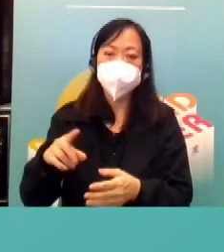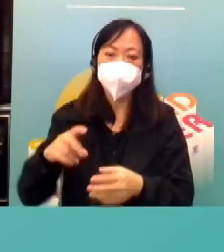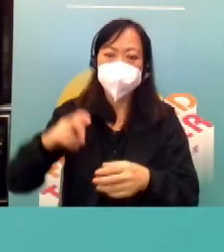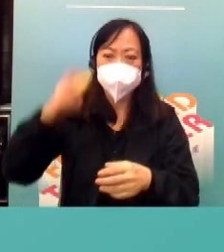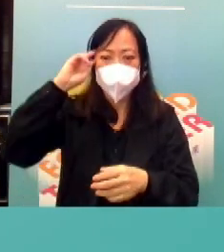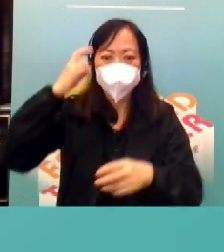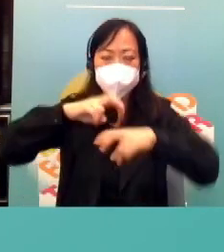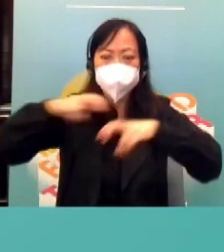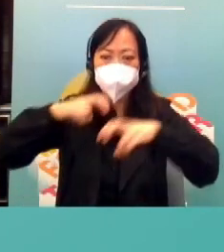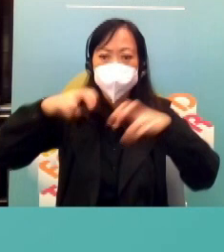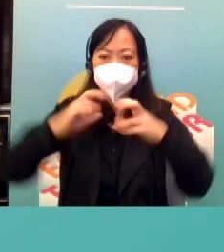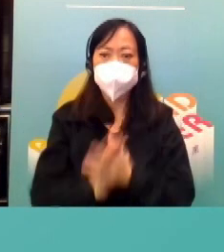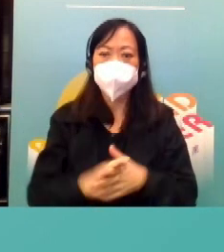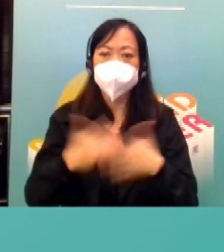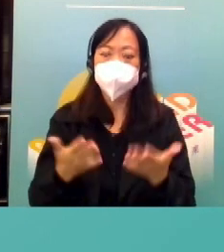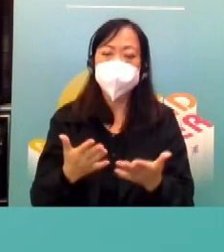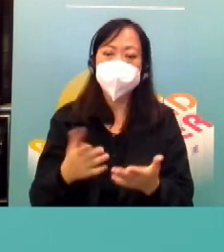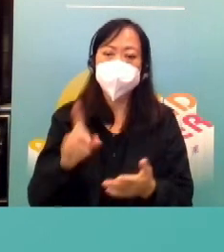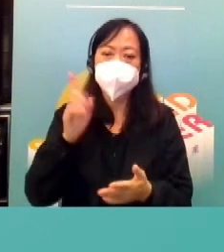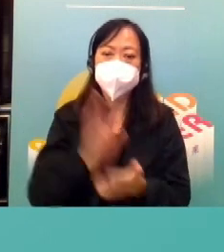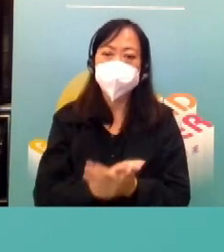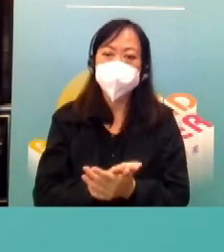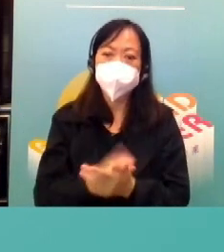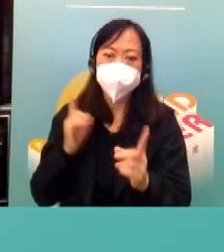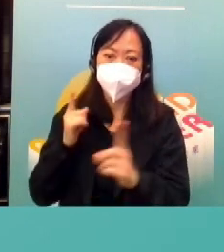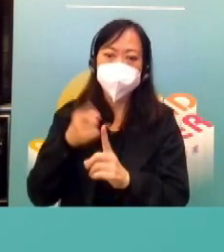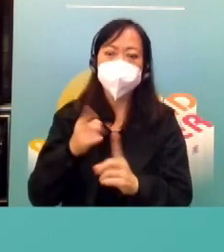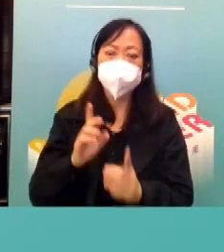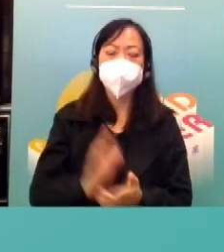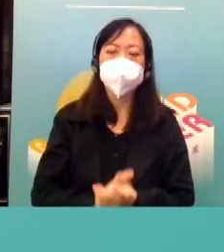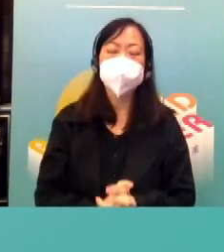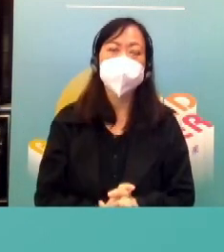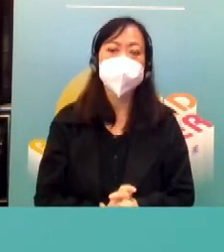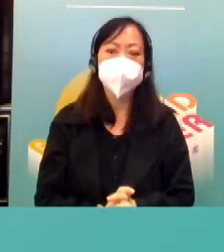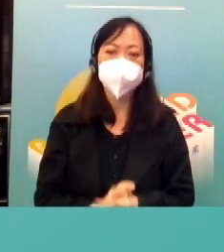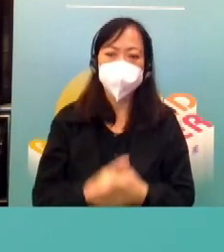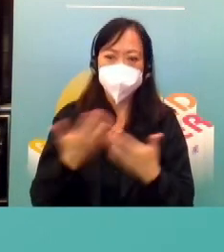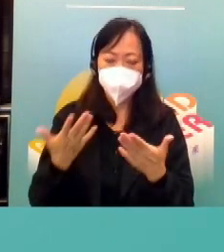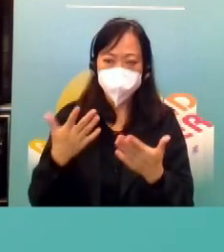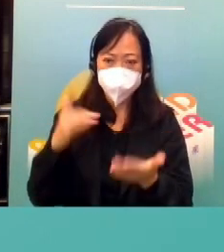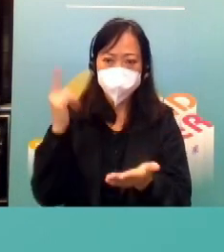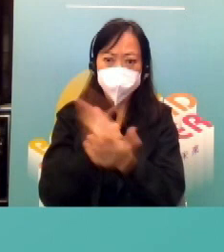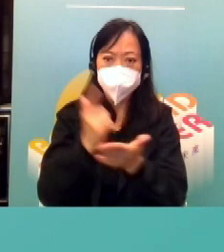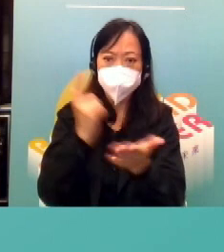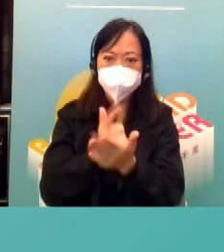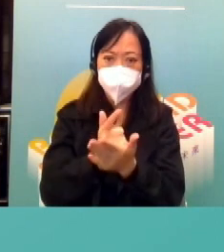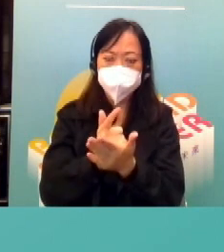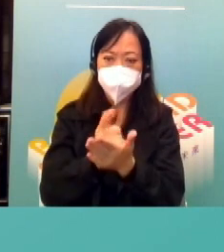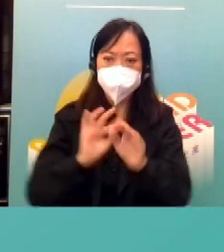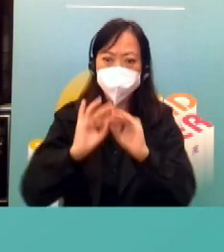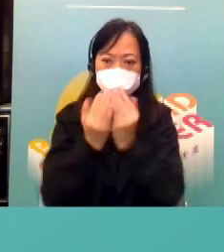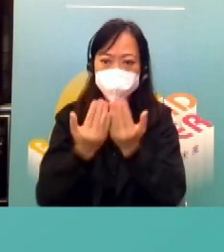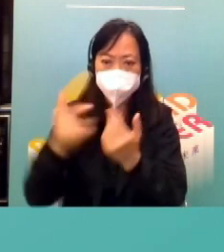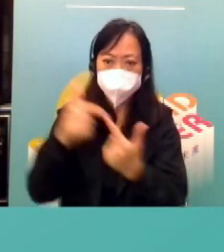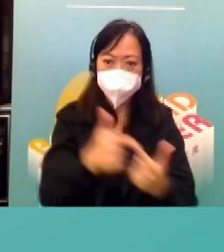also realization. This is in the key sector of, for us, sustainable planet. And one of the ways that we think